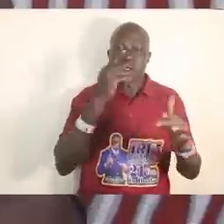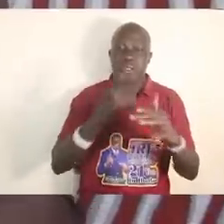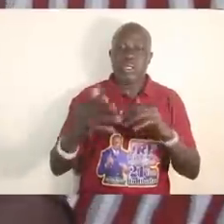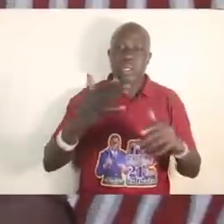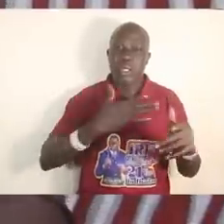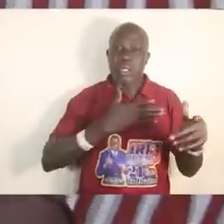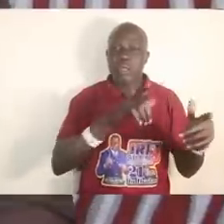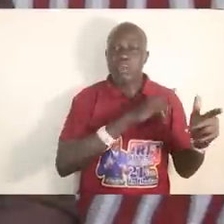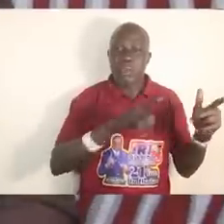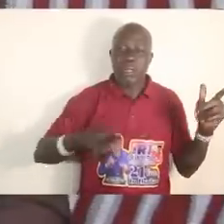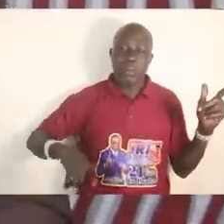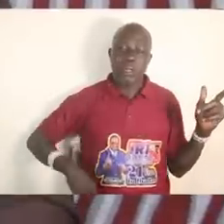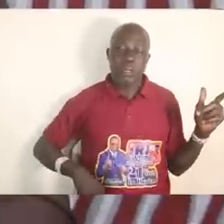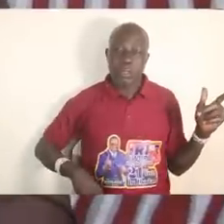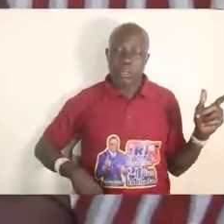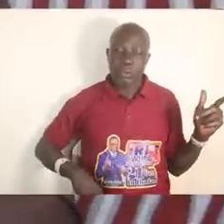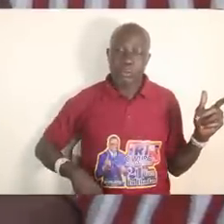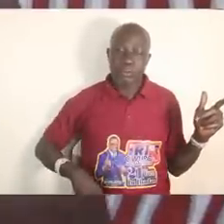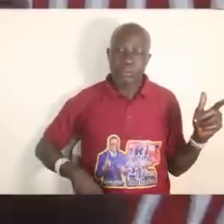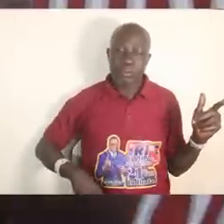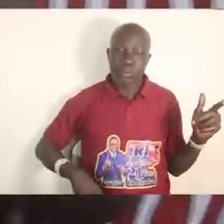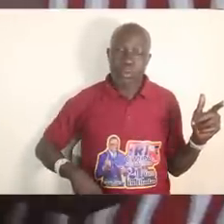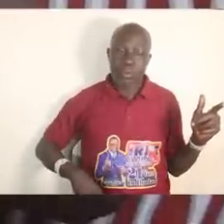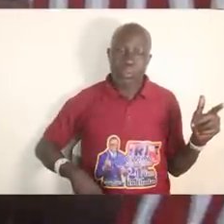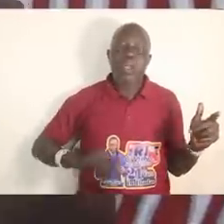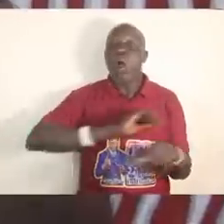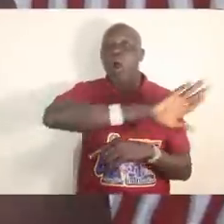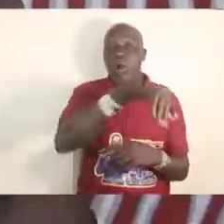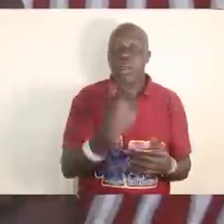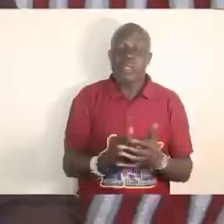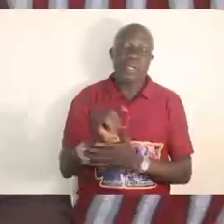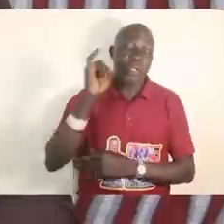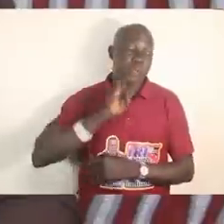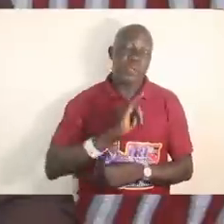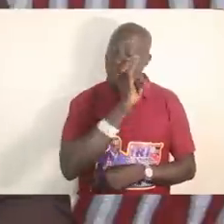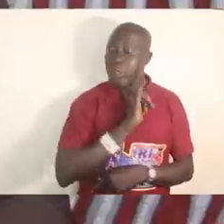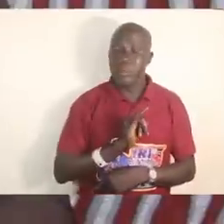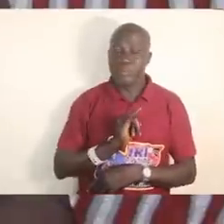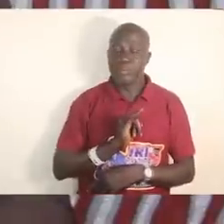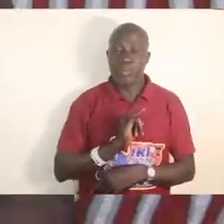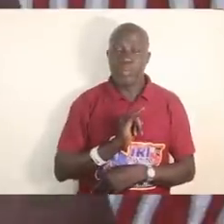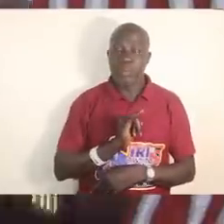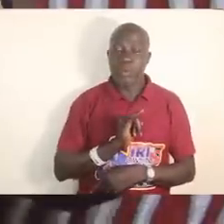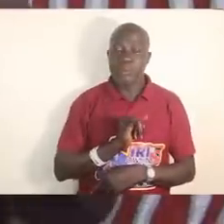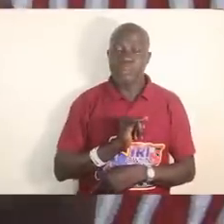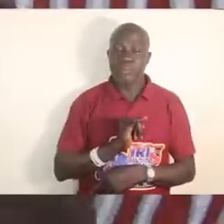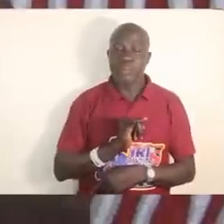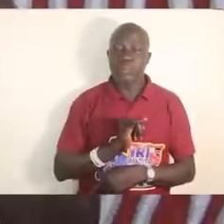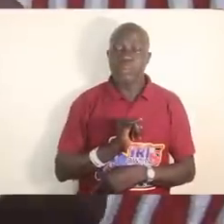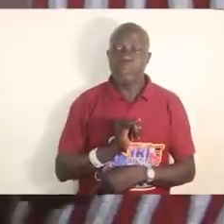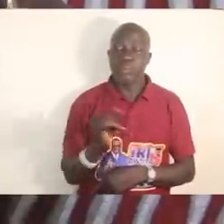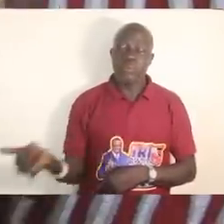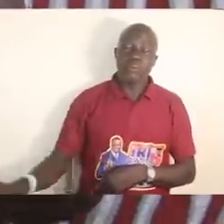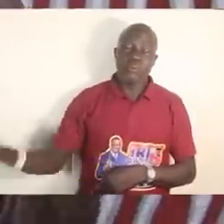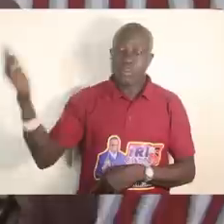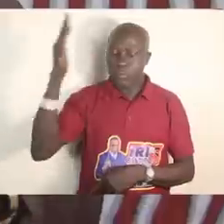Unuawa. Amen. In Jesus' name, my Lord. A woman Israeli. The Israelites. One man, daju